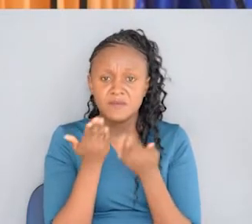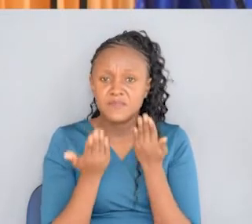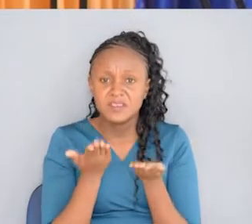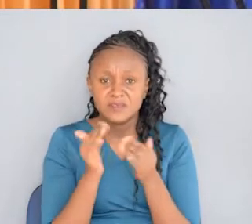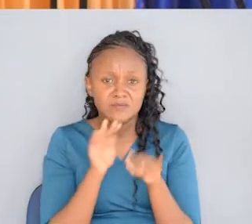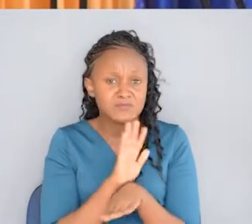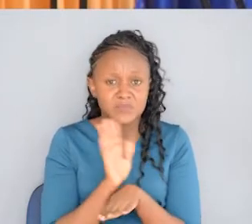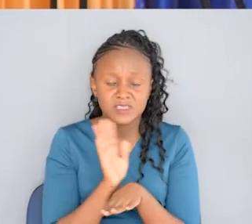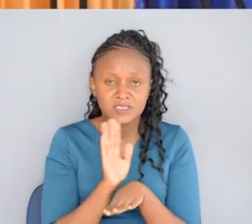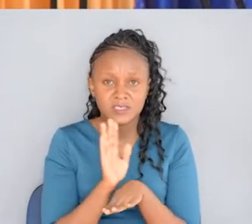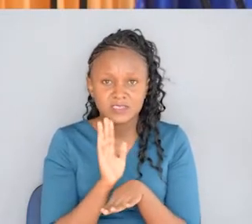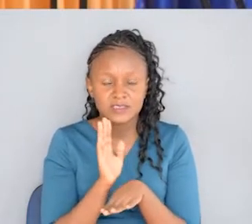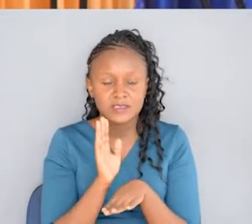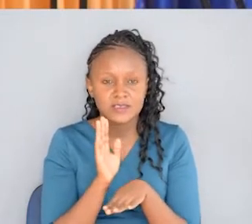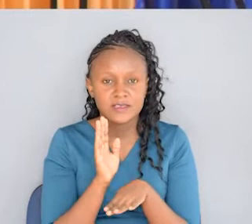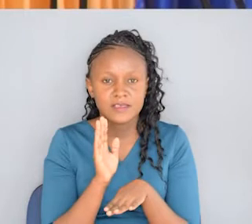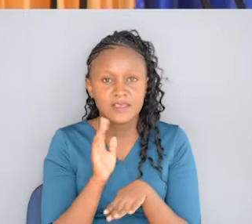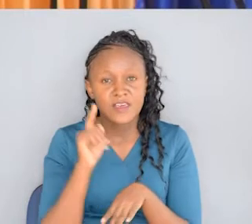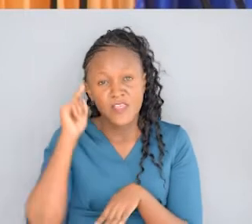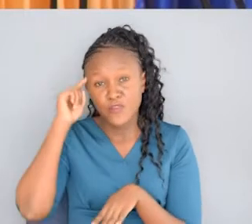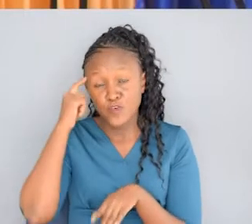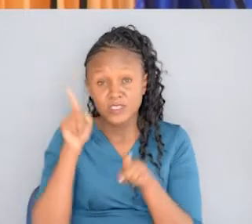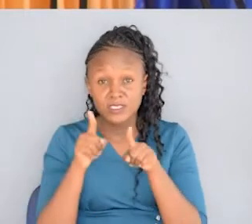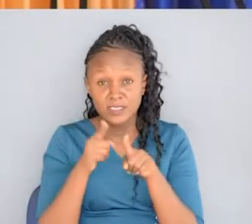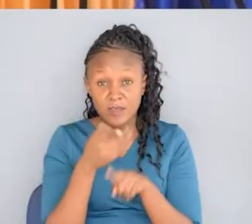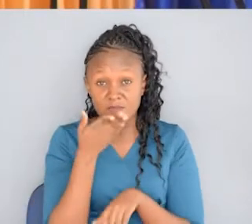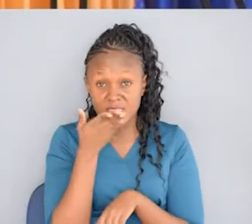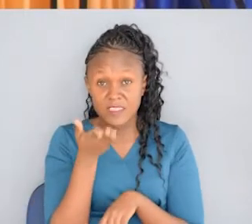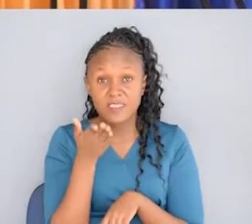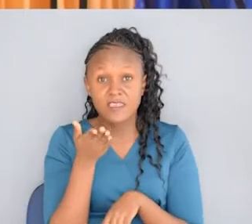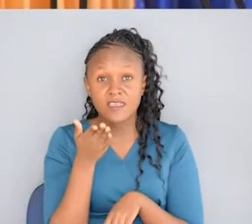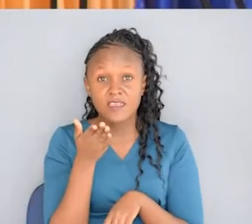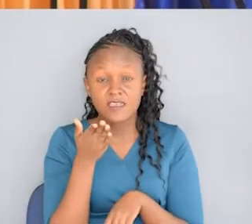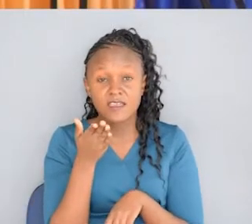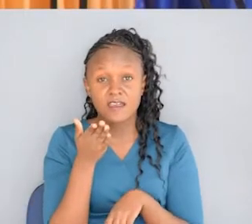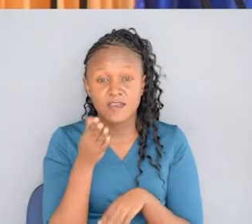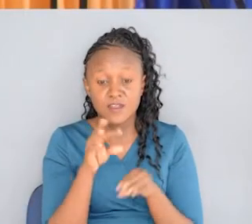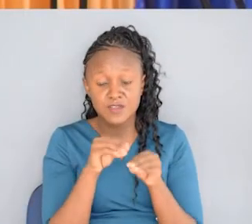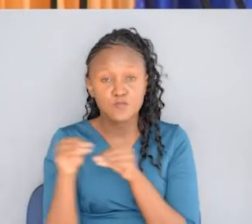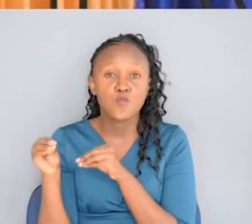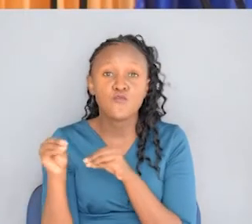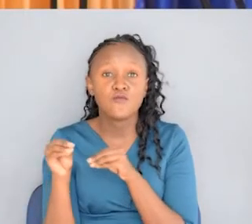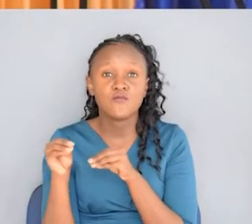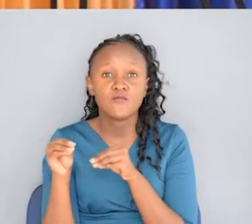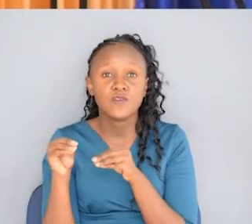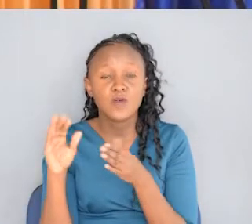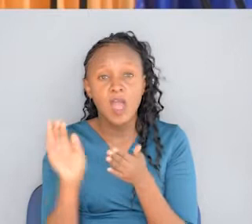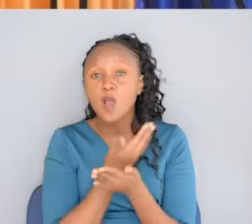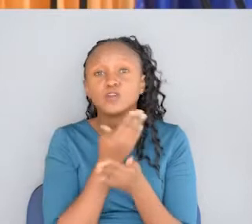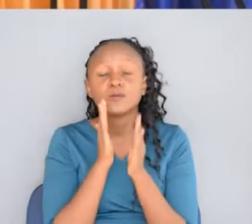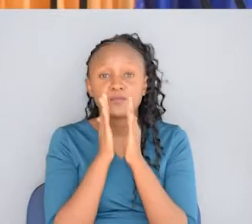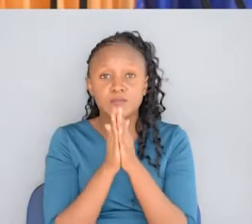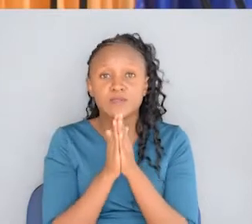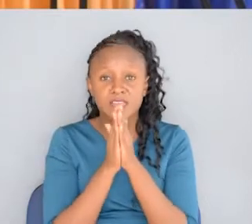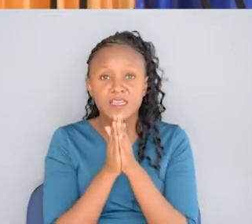thought gets you away from your prayer into other affairs, which so hold your attention and involve you that